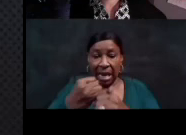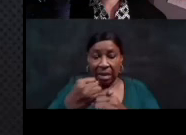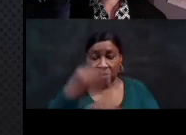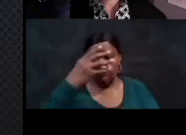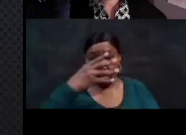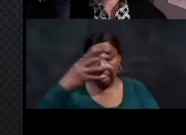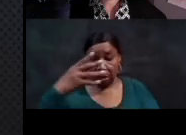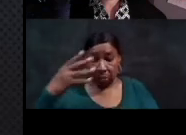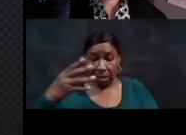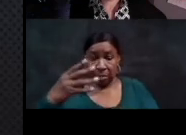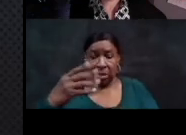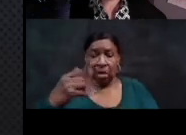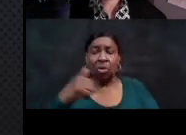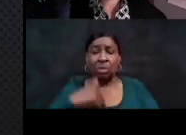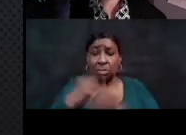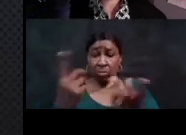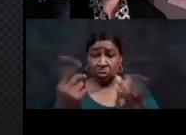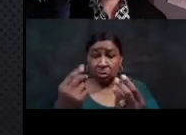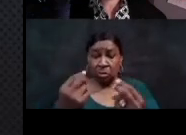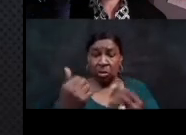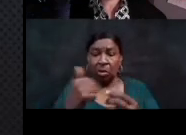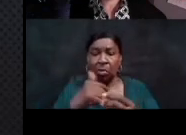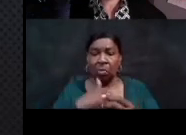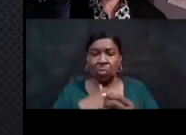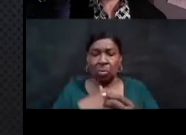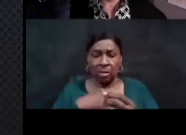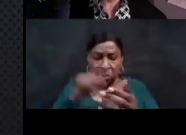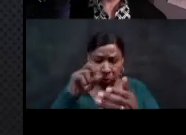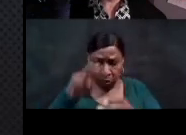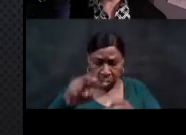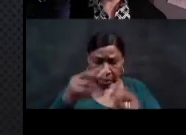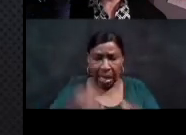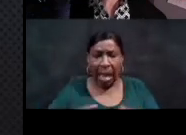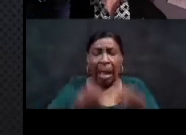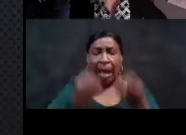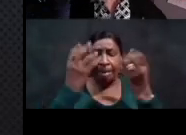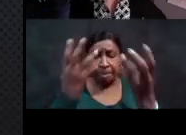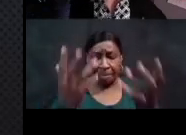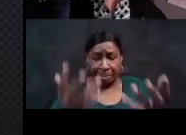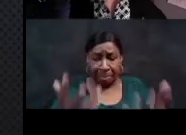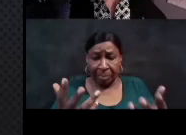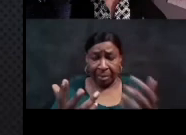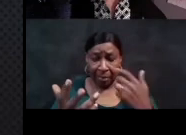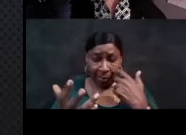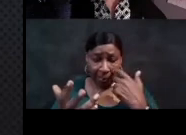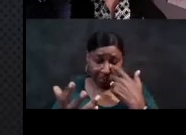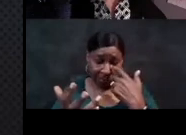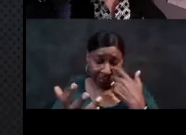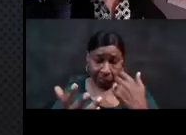was to study quantitatively how the